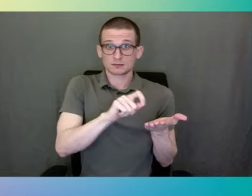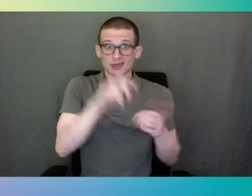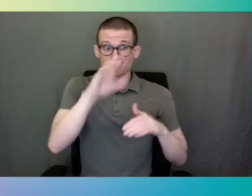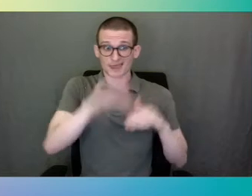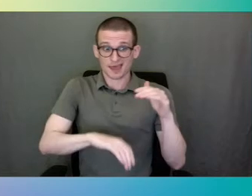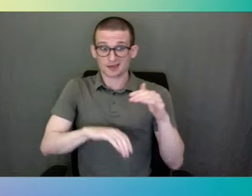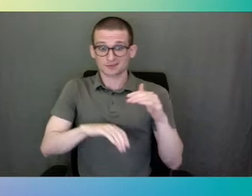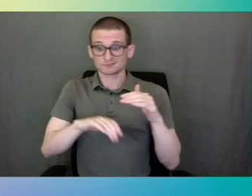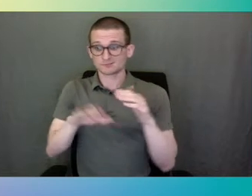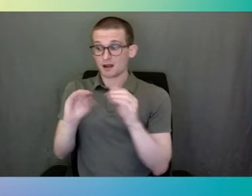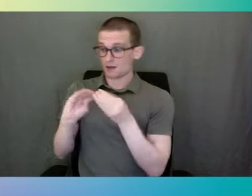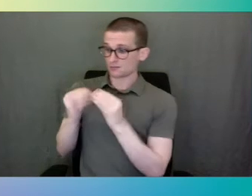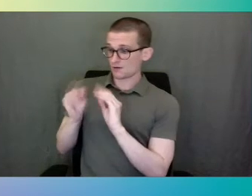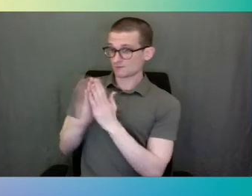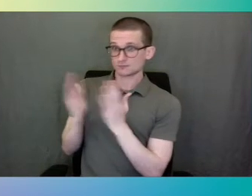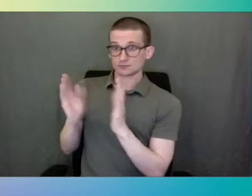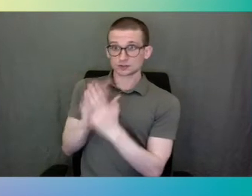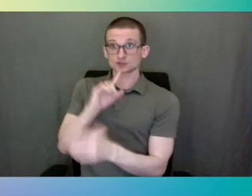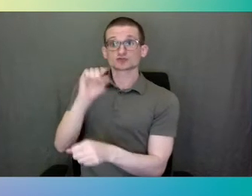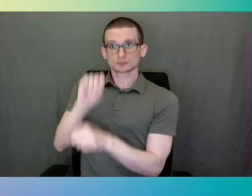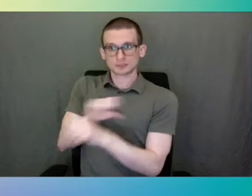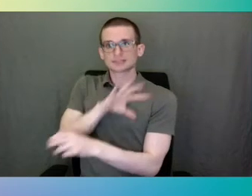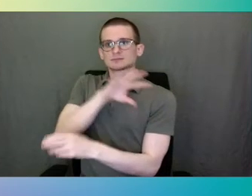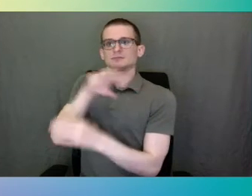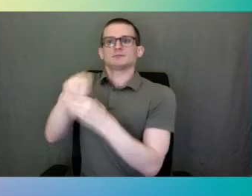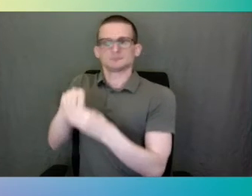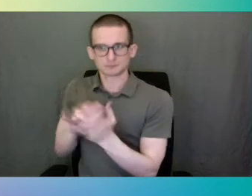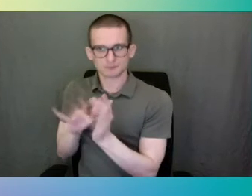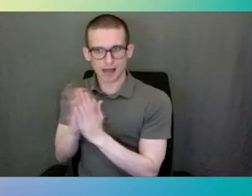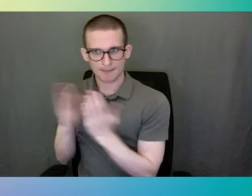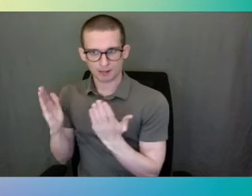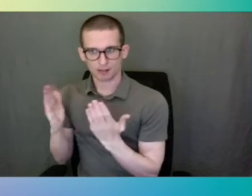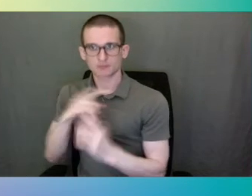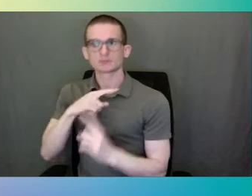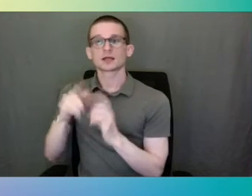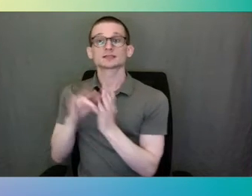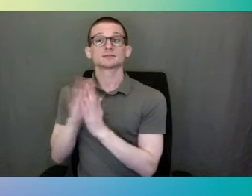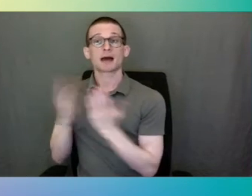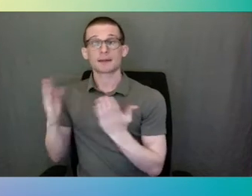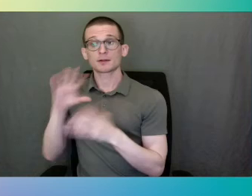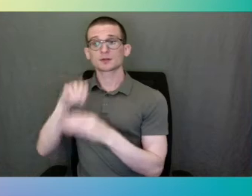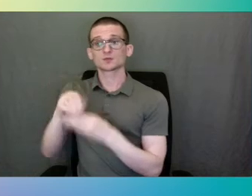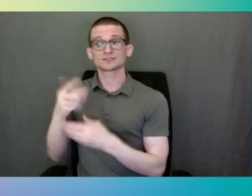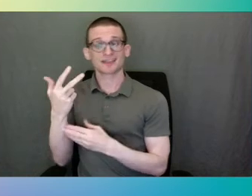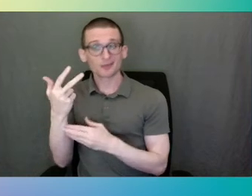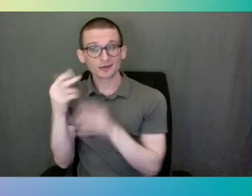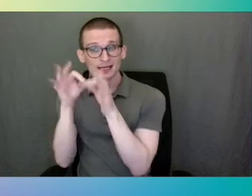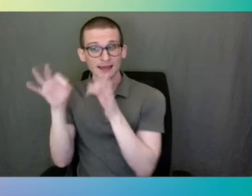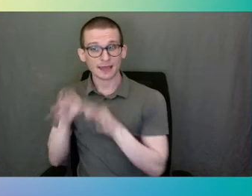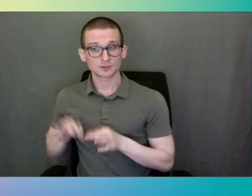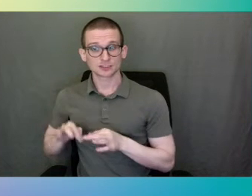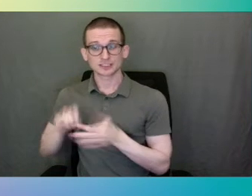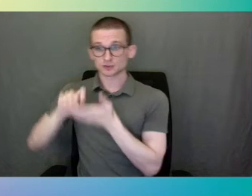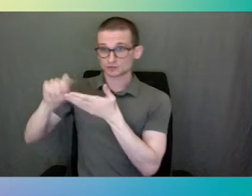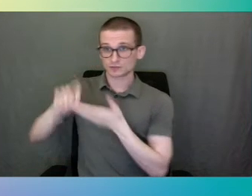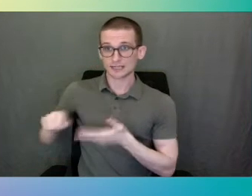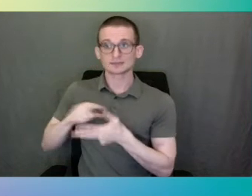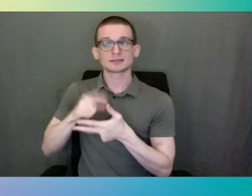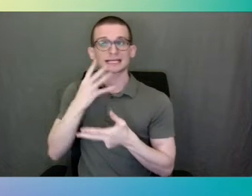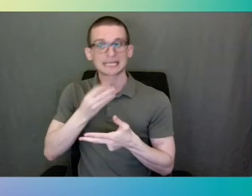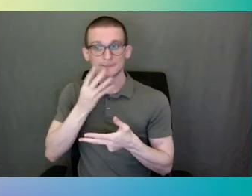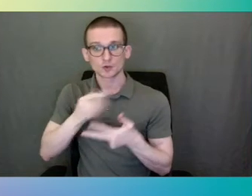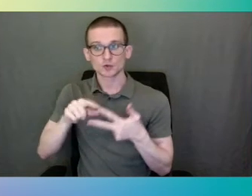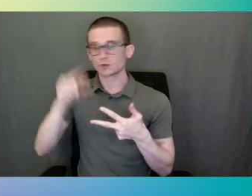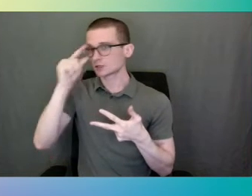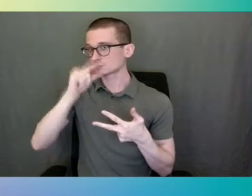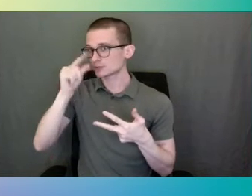And also, the Bible was written in 3 languages, Hebrew, Greek, and Aramaic, over a period of 1,300 years. It